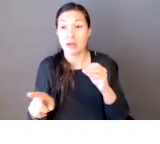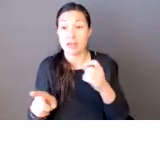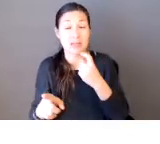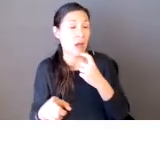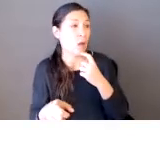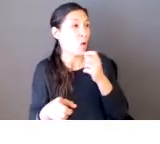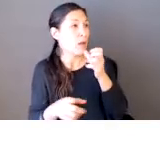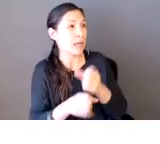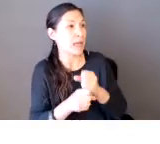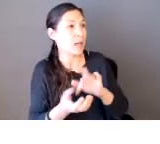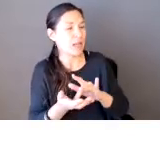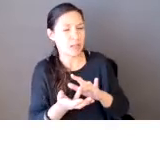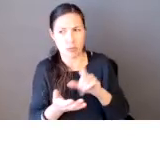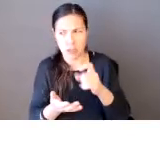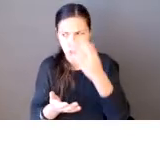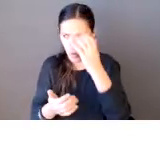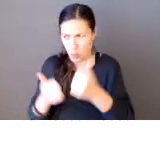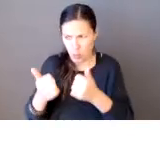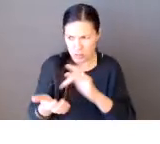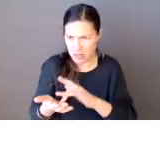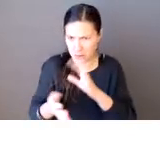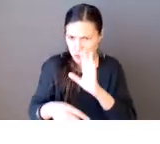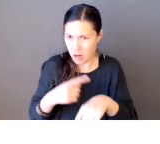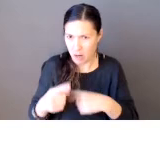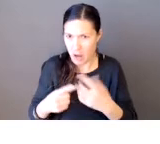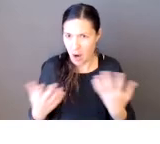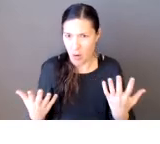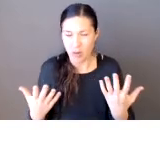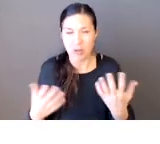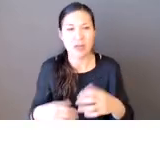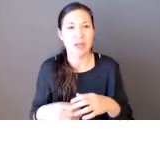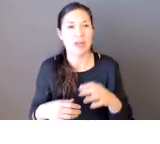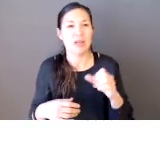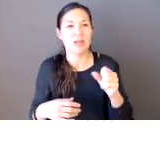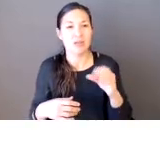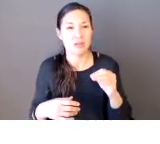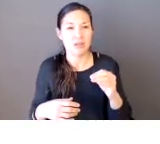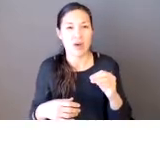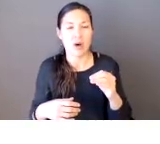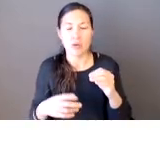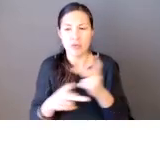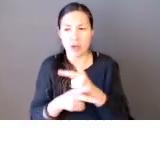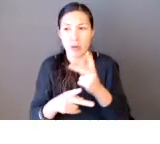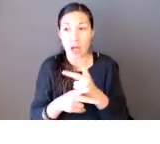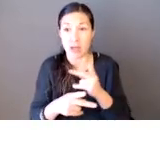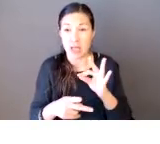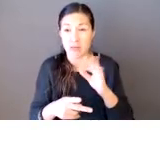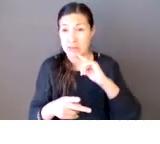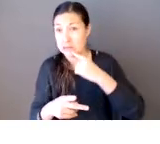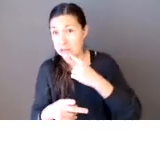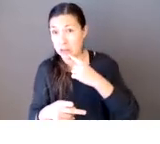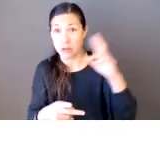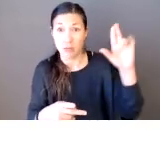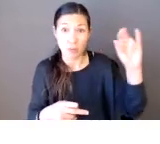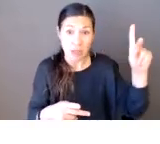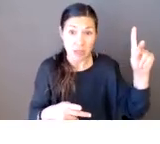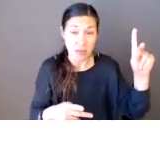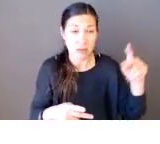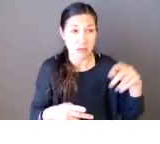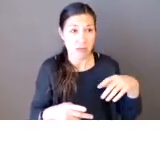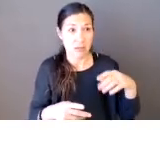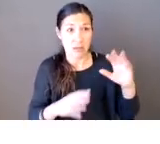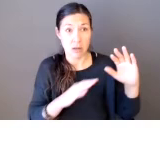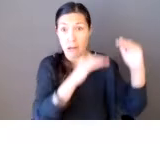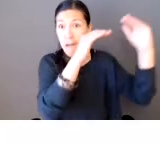risk. Just as we give our screeners risk matrices that help them identify low, medium, or high risk, when we